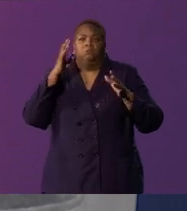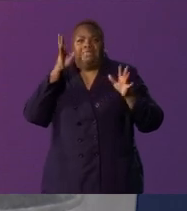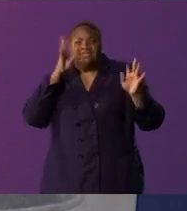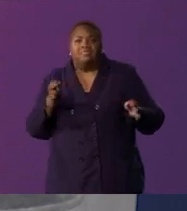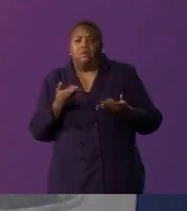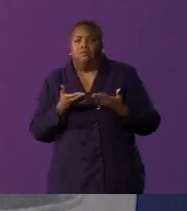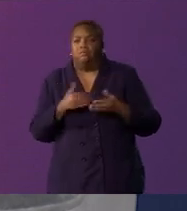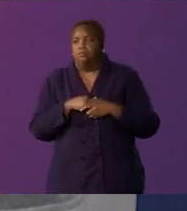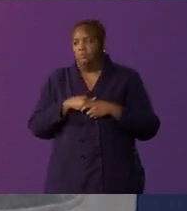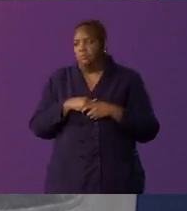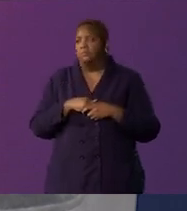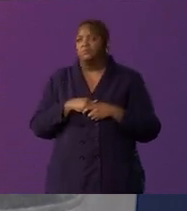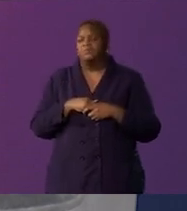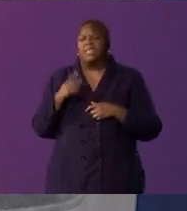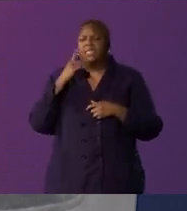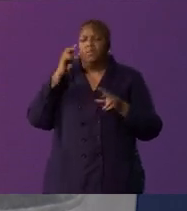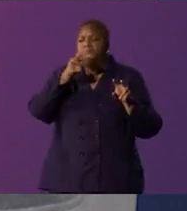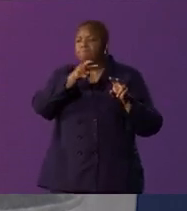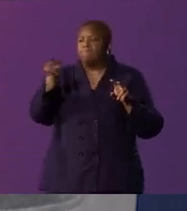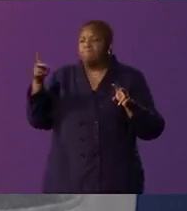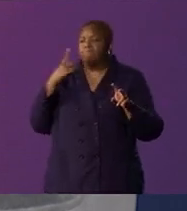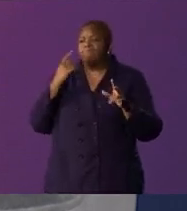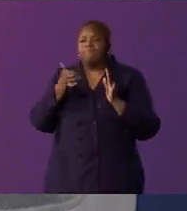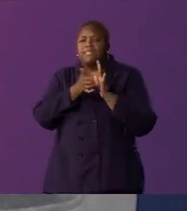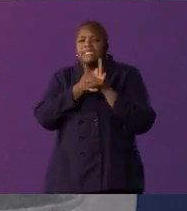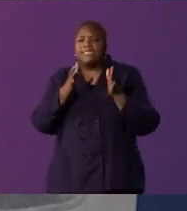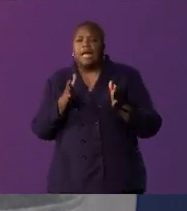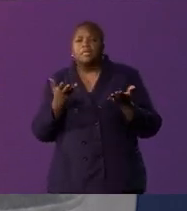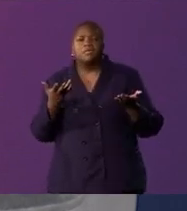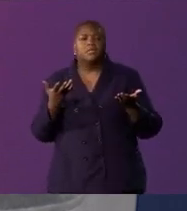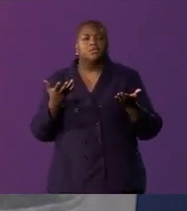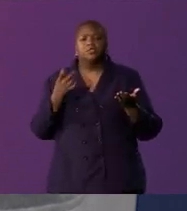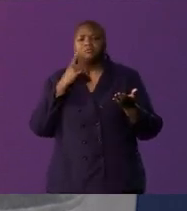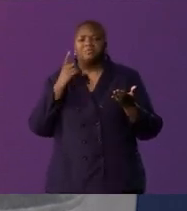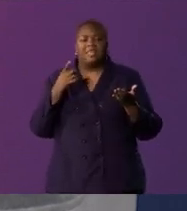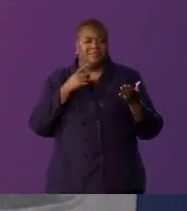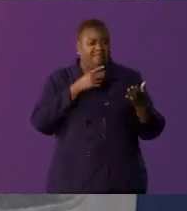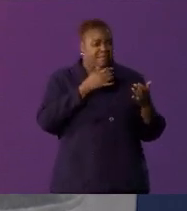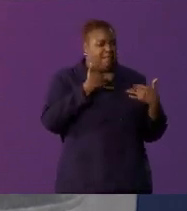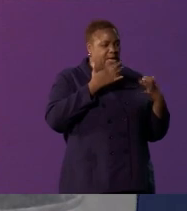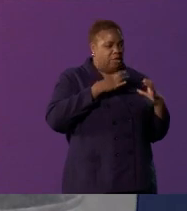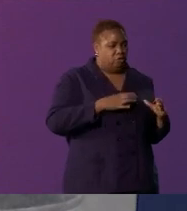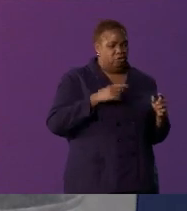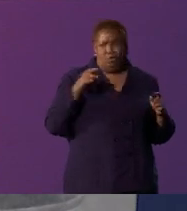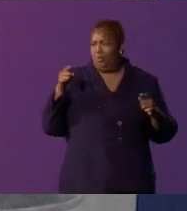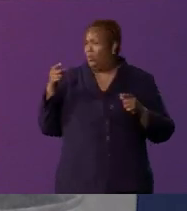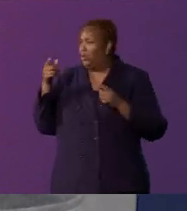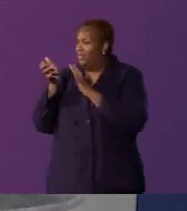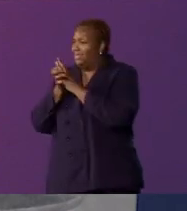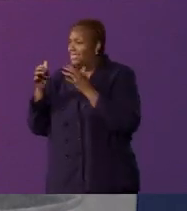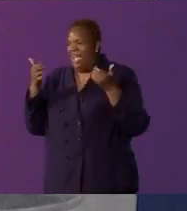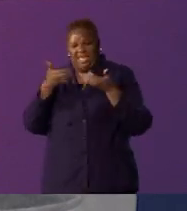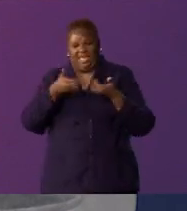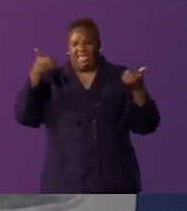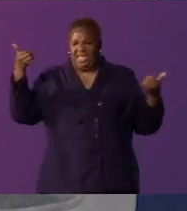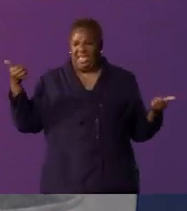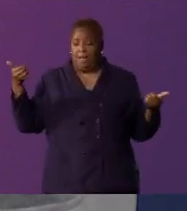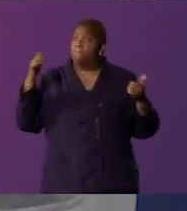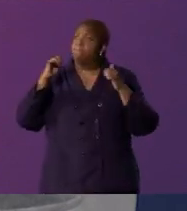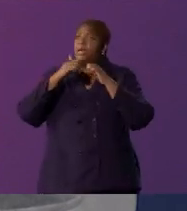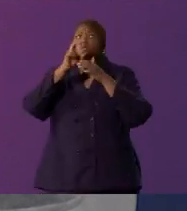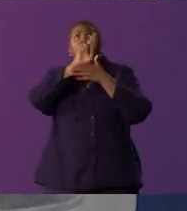map what's the talent base out there. So if there's a gap between the talent base and the consumer base, how can we help universities bridge that